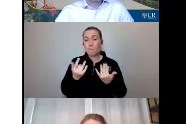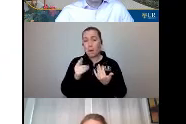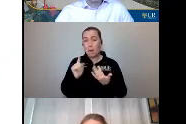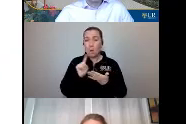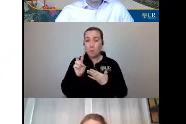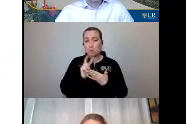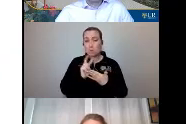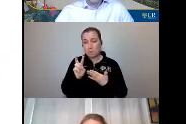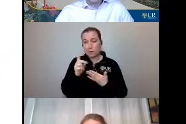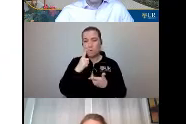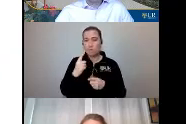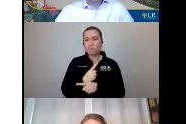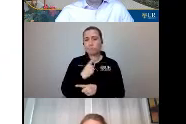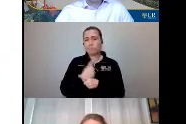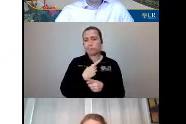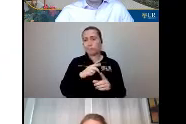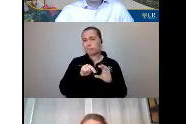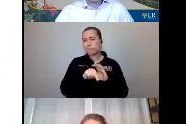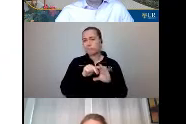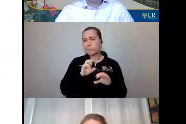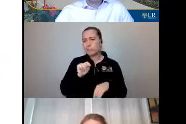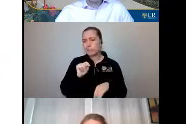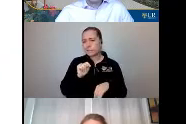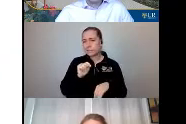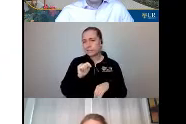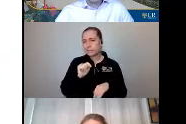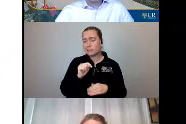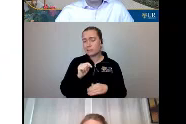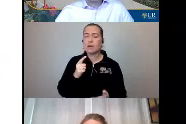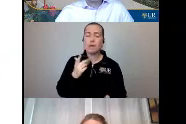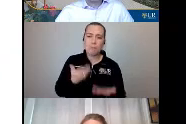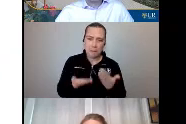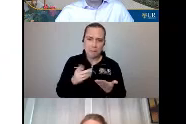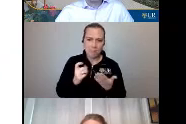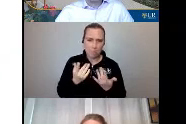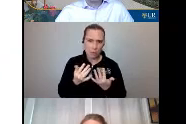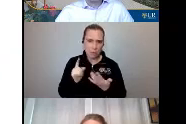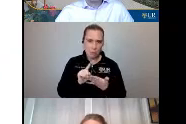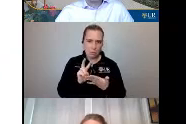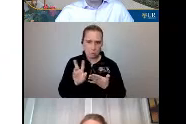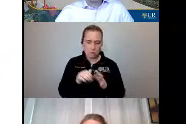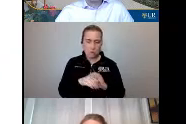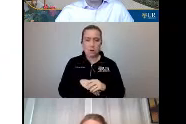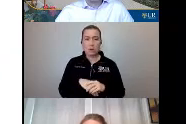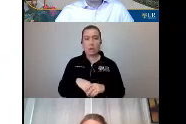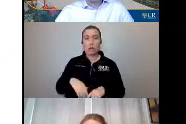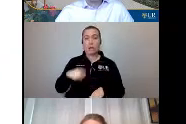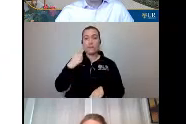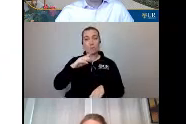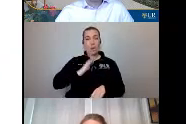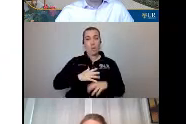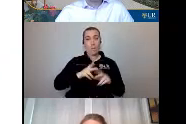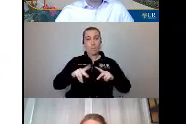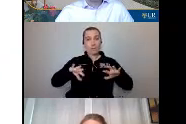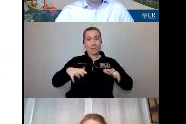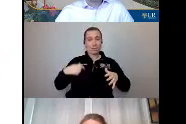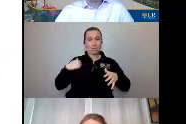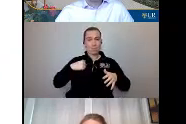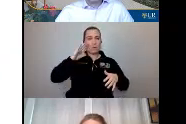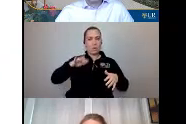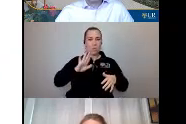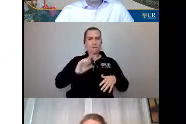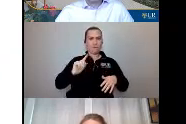a routine outpatient CT performed. That's usually not an issue in a screening population. We know these. Our first visit, it's